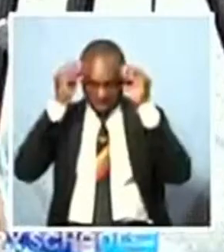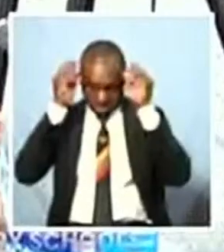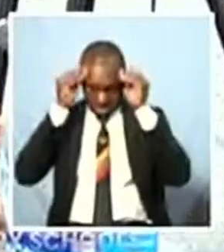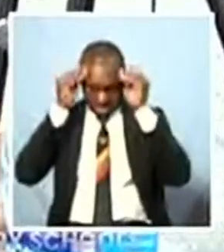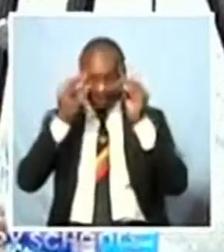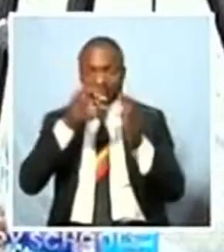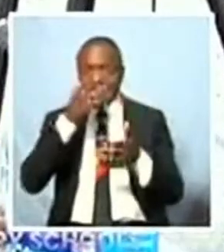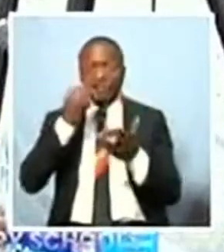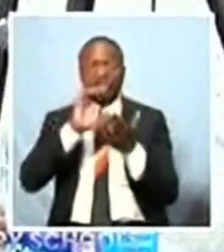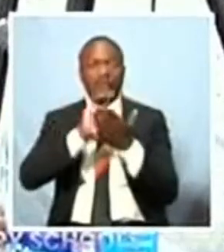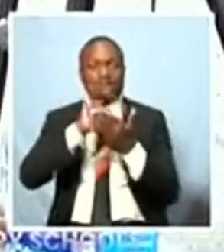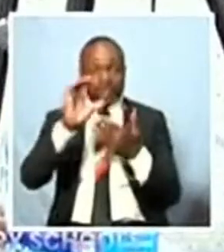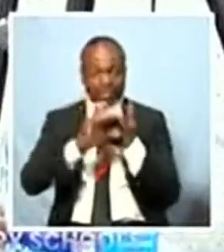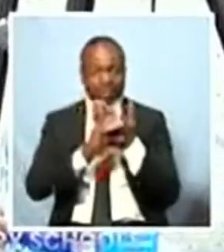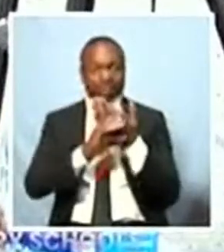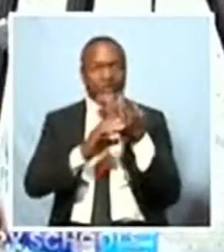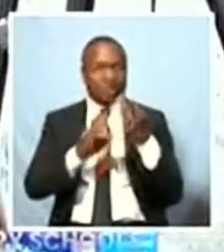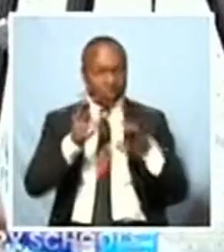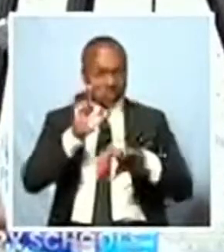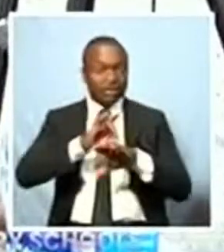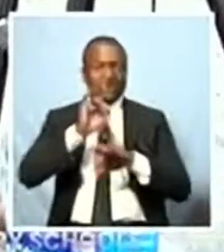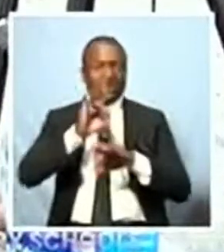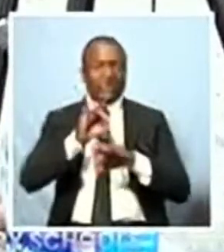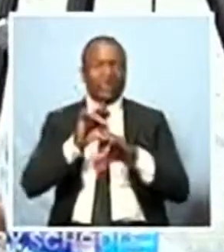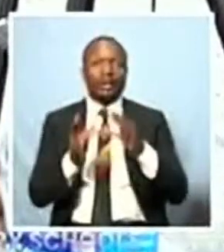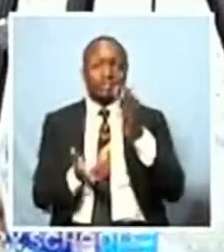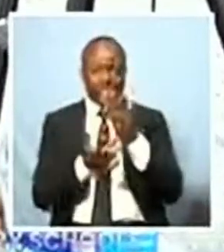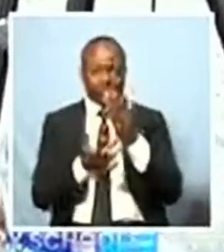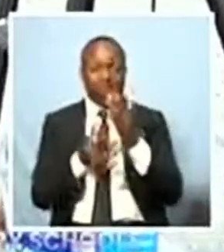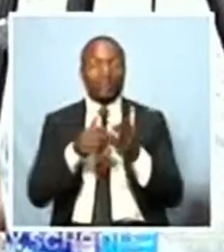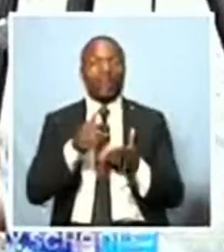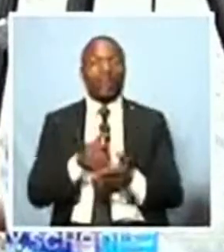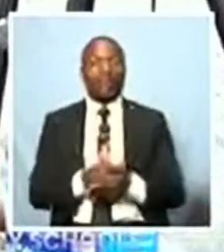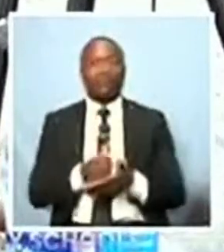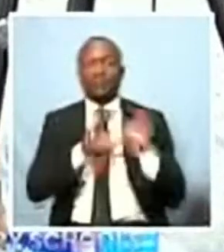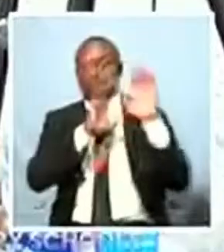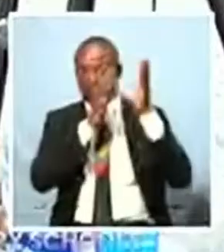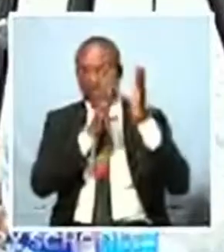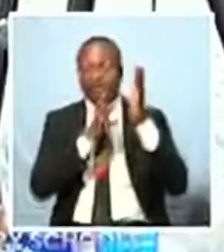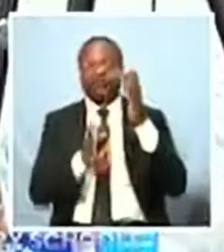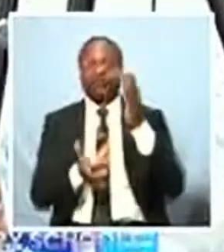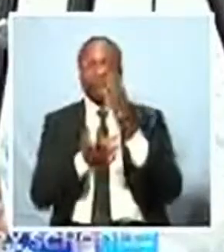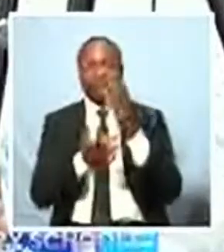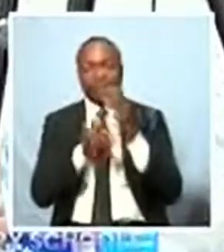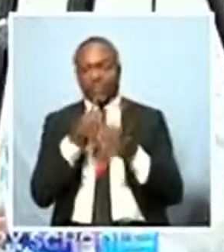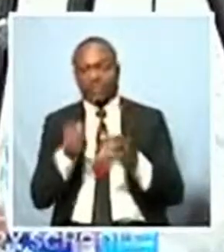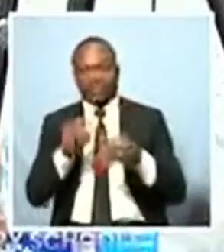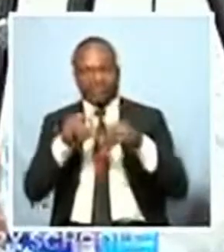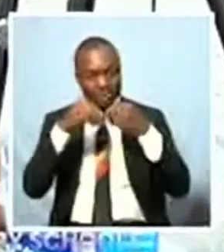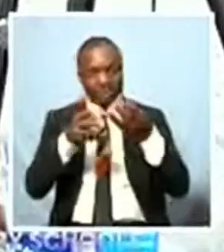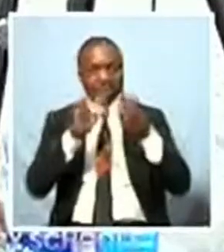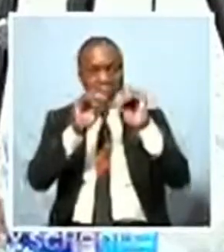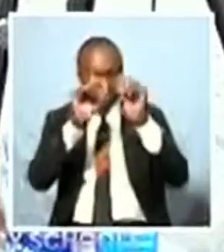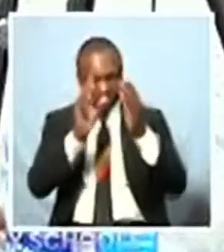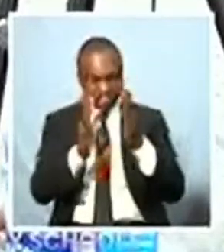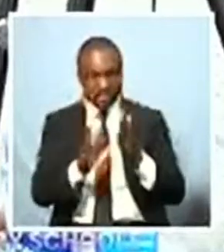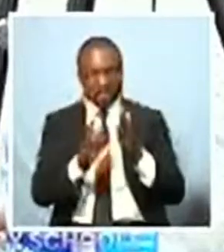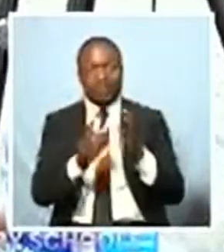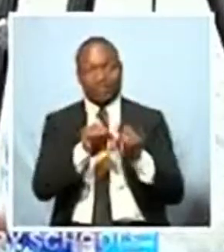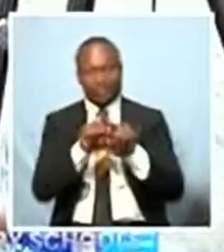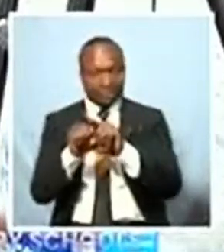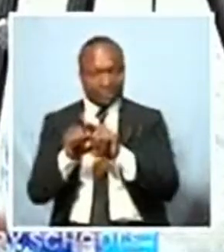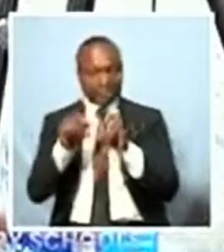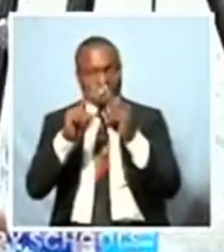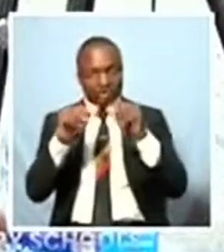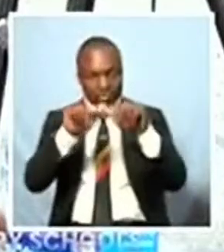is speaking to technology as well, and we are hoping that with the technological tools being availed to the teachers, and hopefully also in the